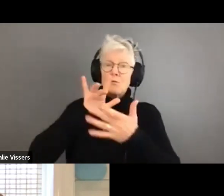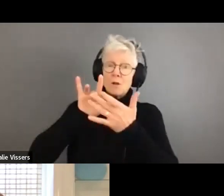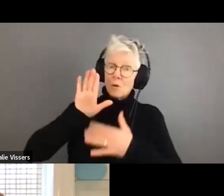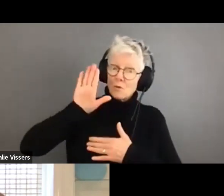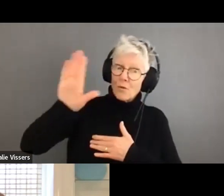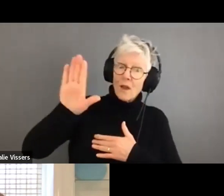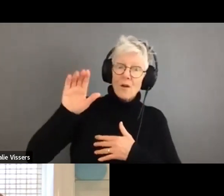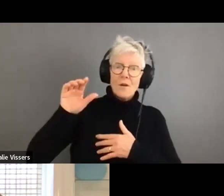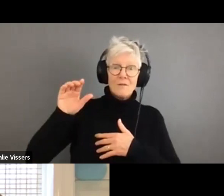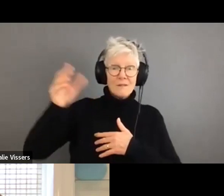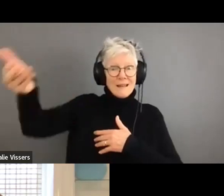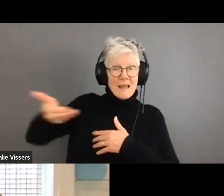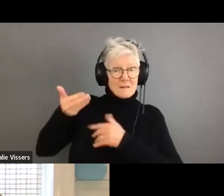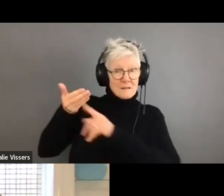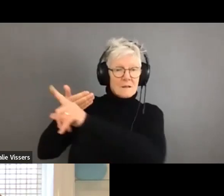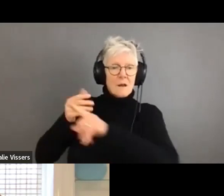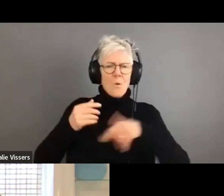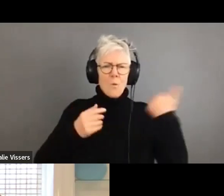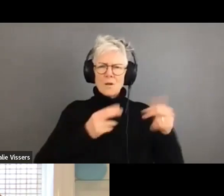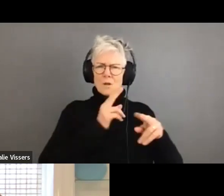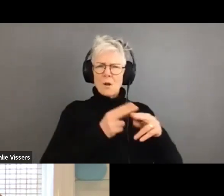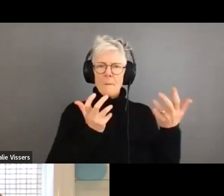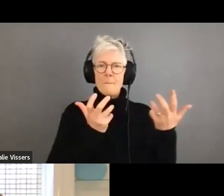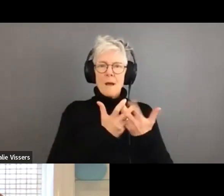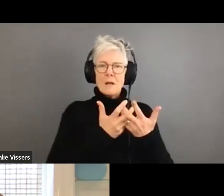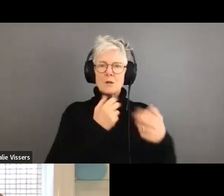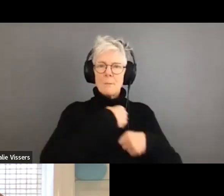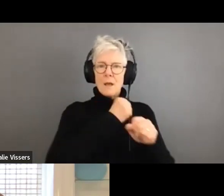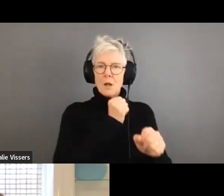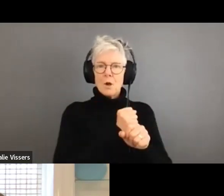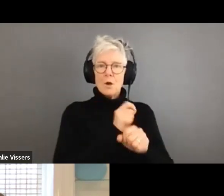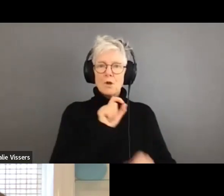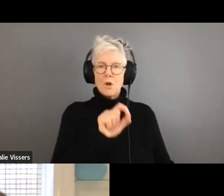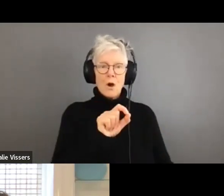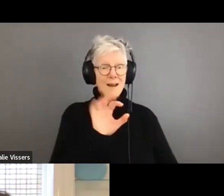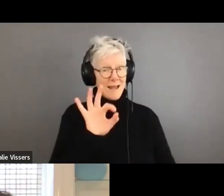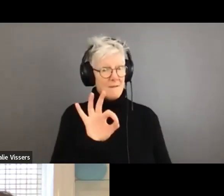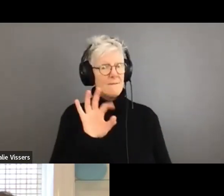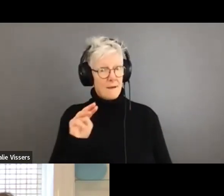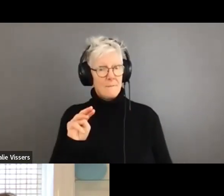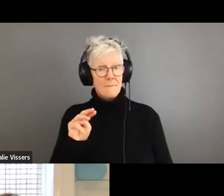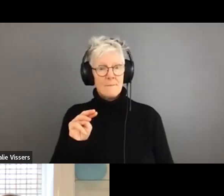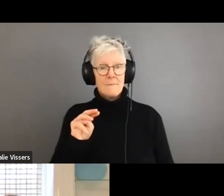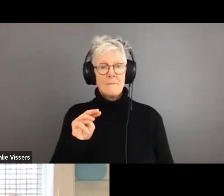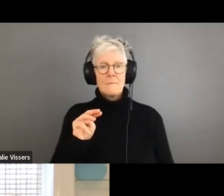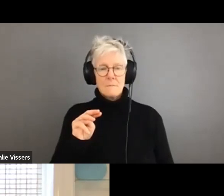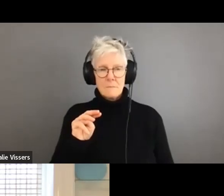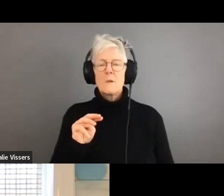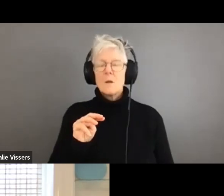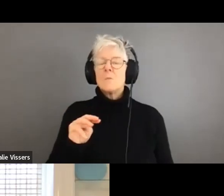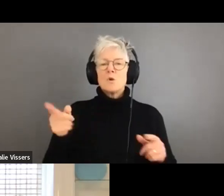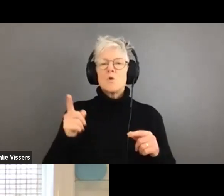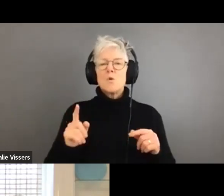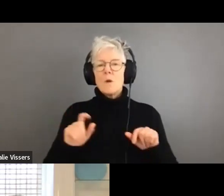There are websites, I think one's called matchmaker.fm, where you can put your podcast out there and